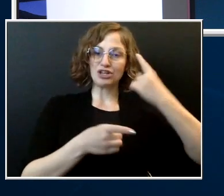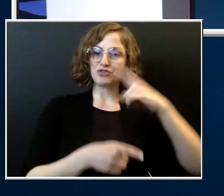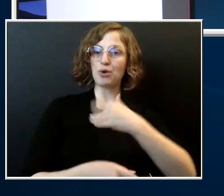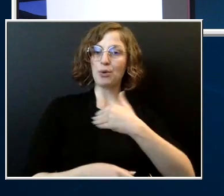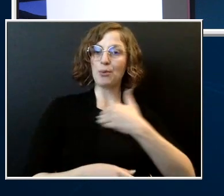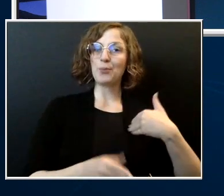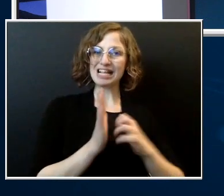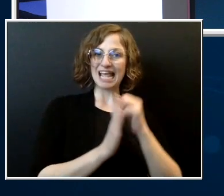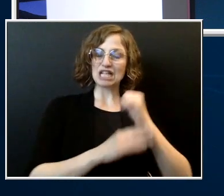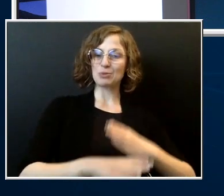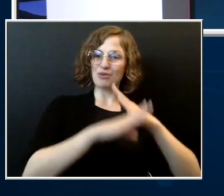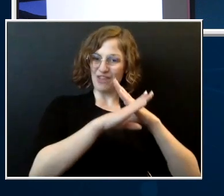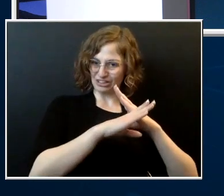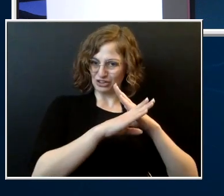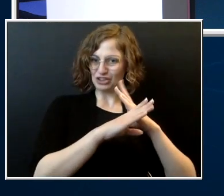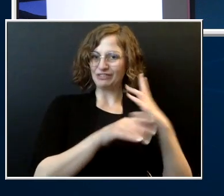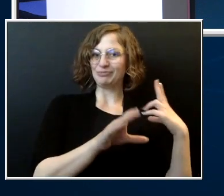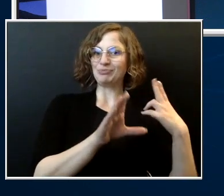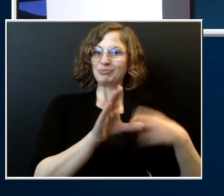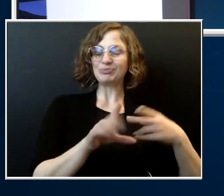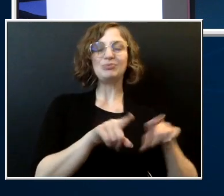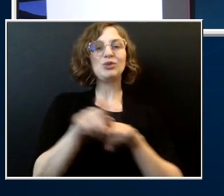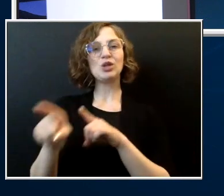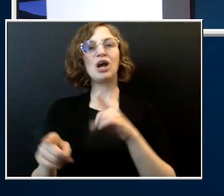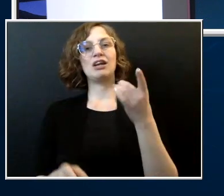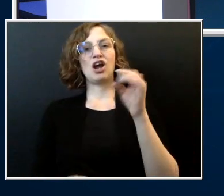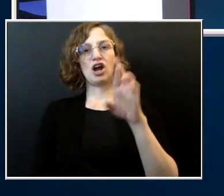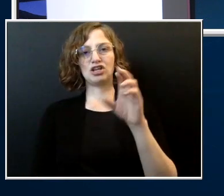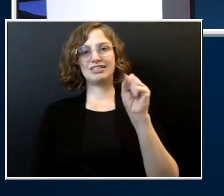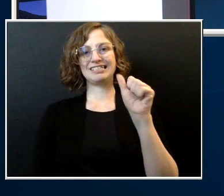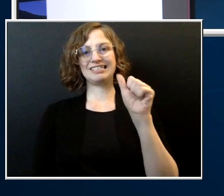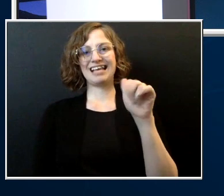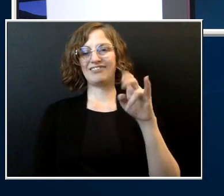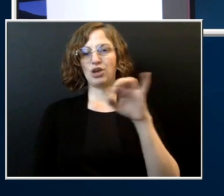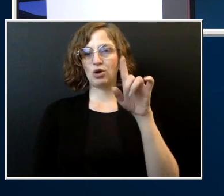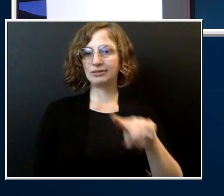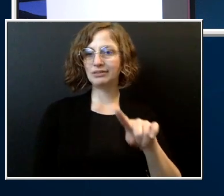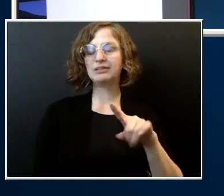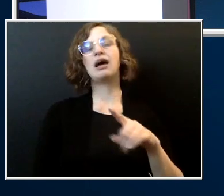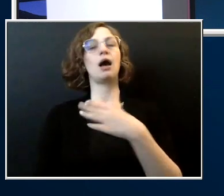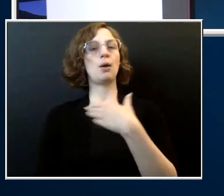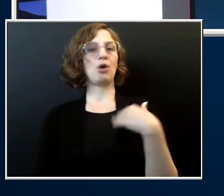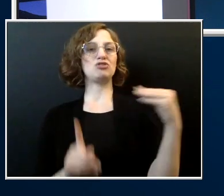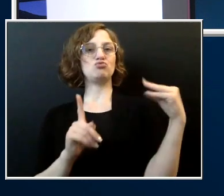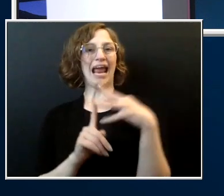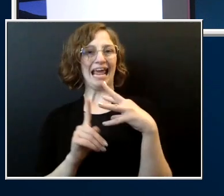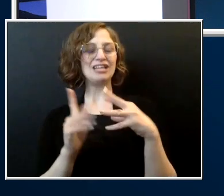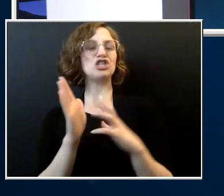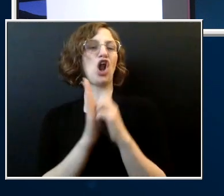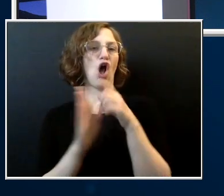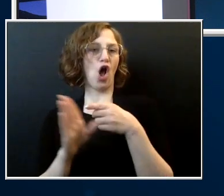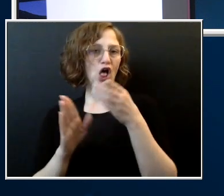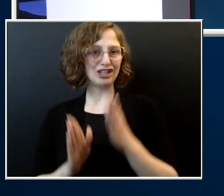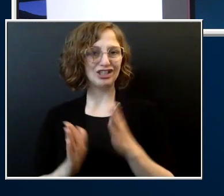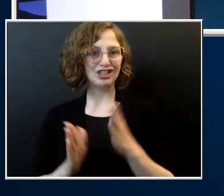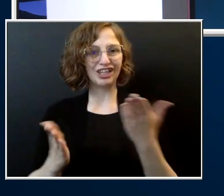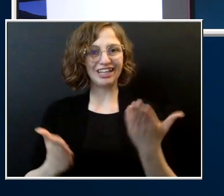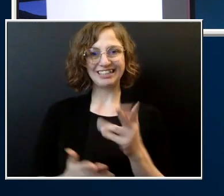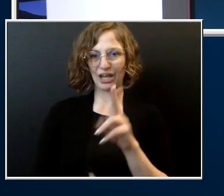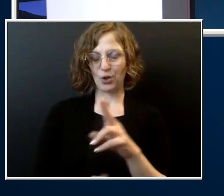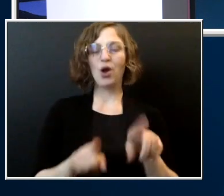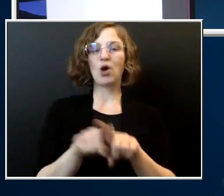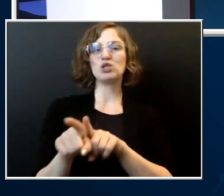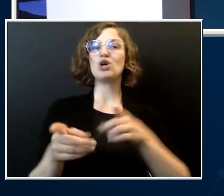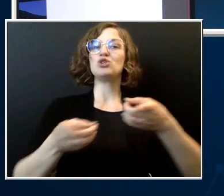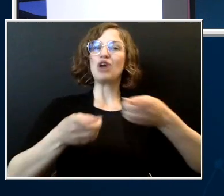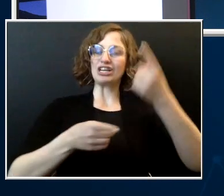with Dr. Carolyn Savio, a breast radiation oncologist at the Cancer Center, as well as the director of